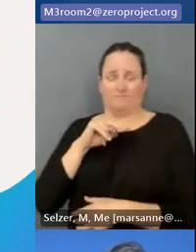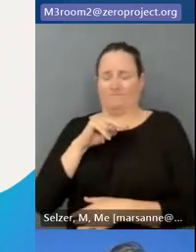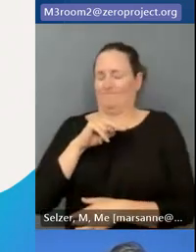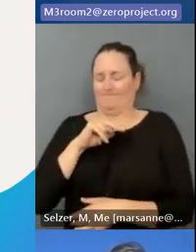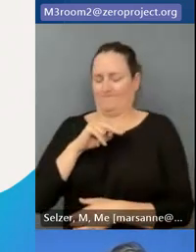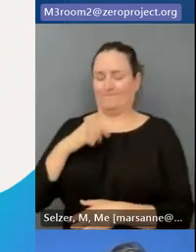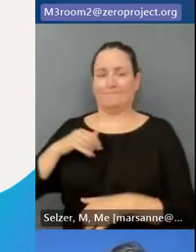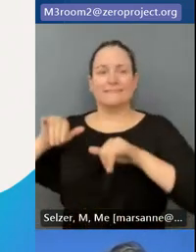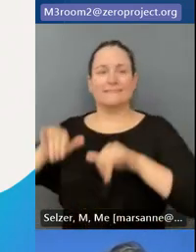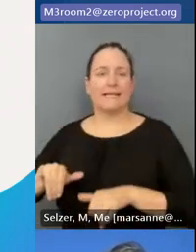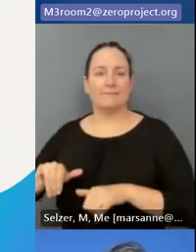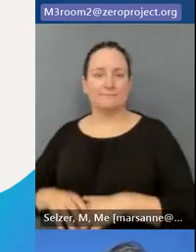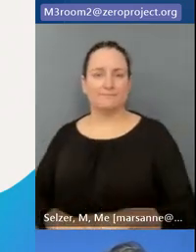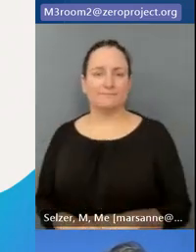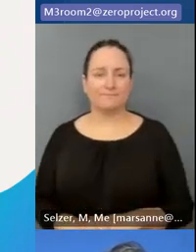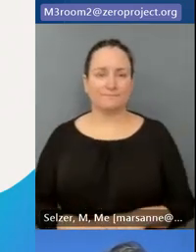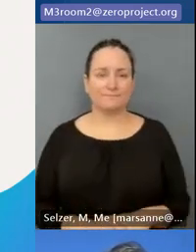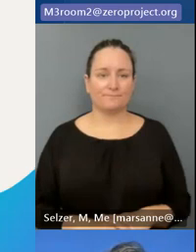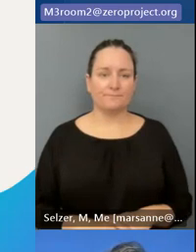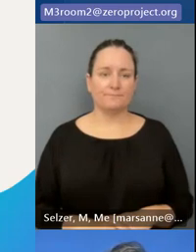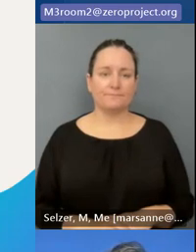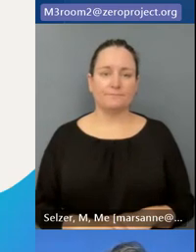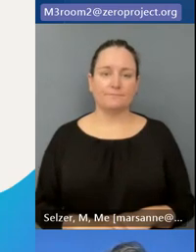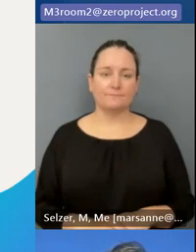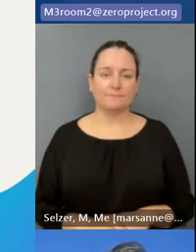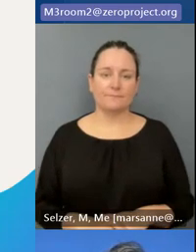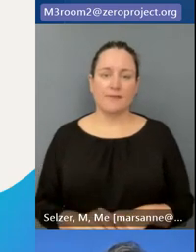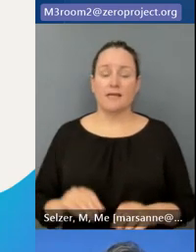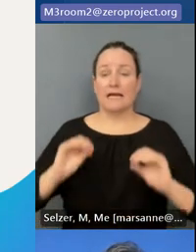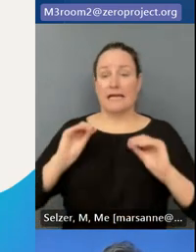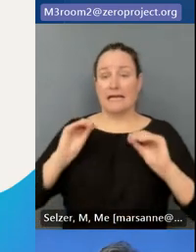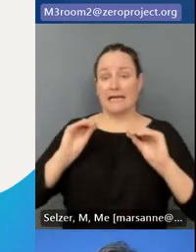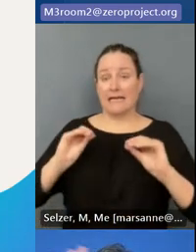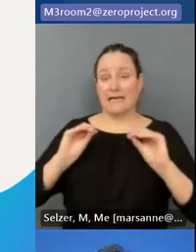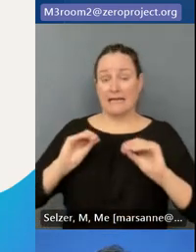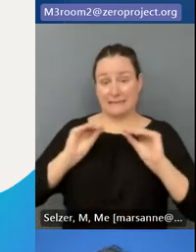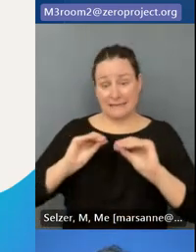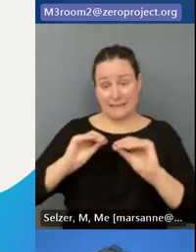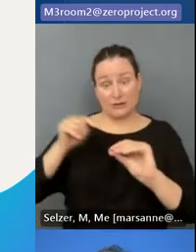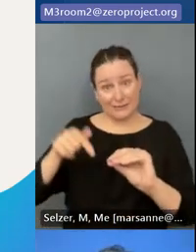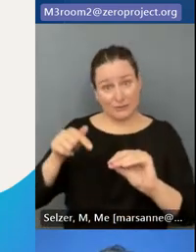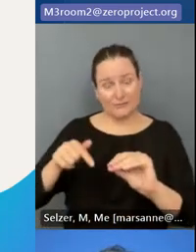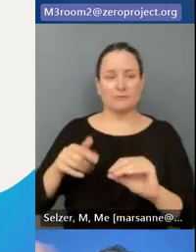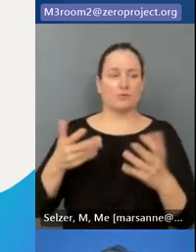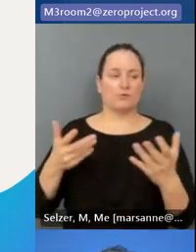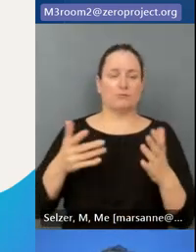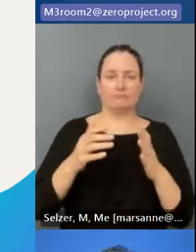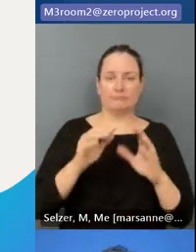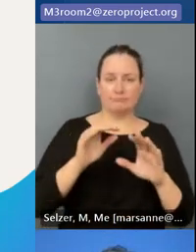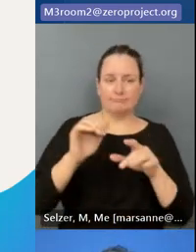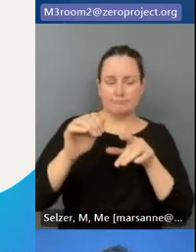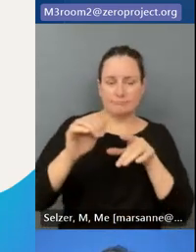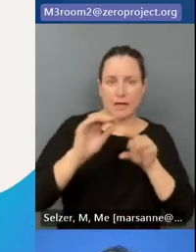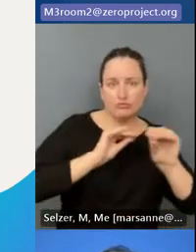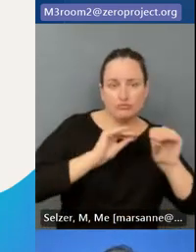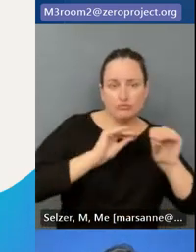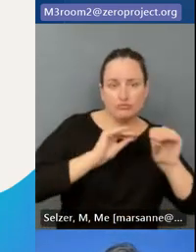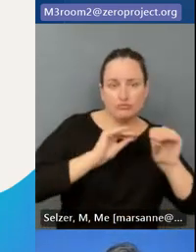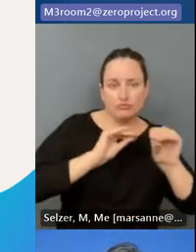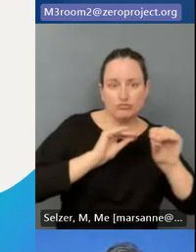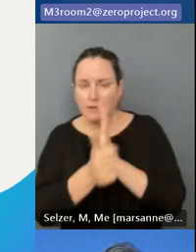another reason is that our educational, vocational education are not accessible in most of the educational buildings